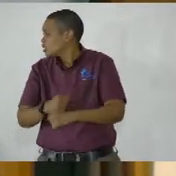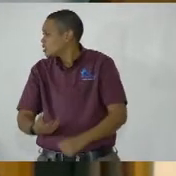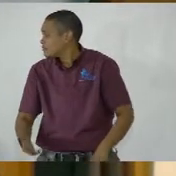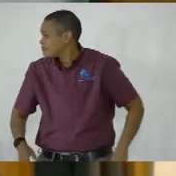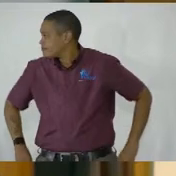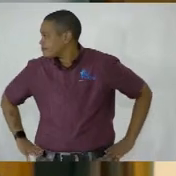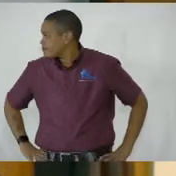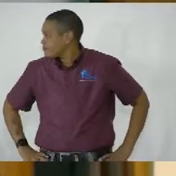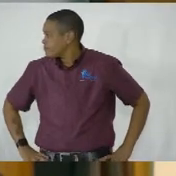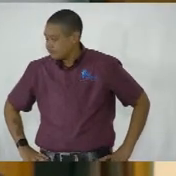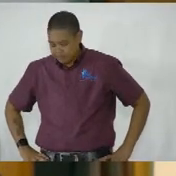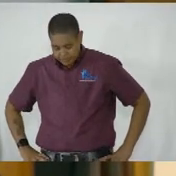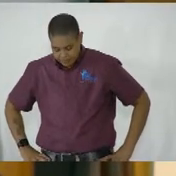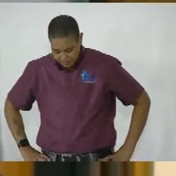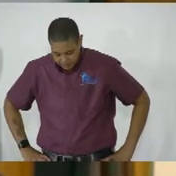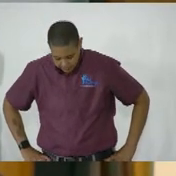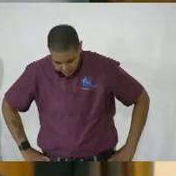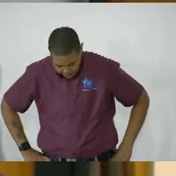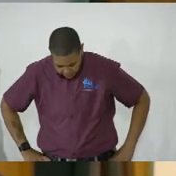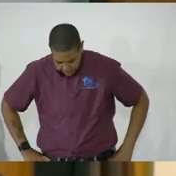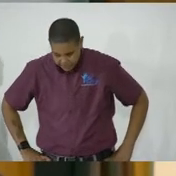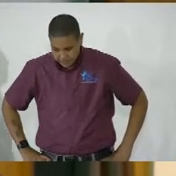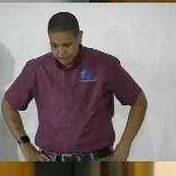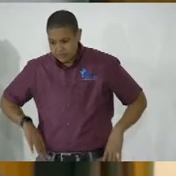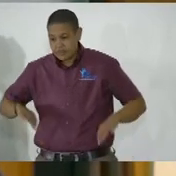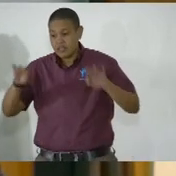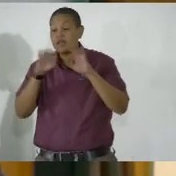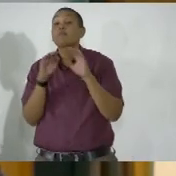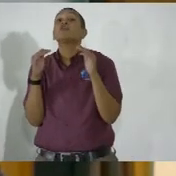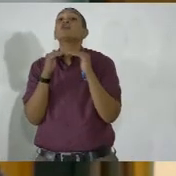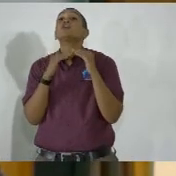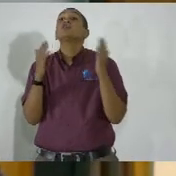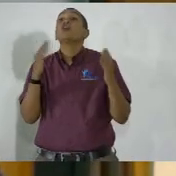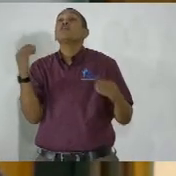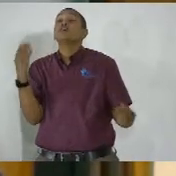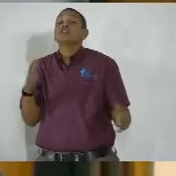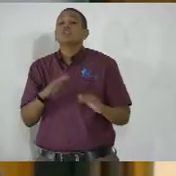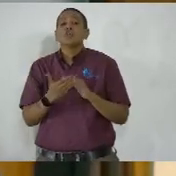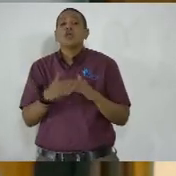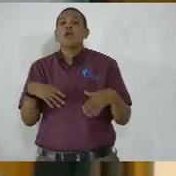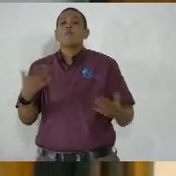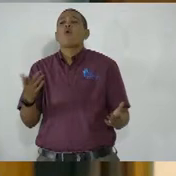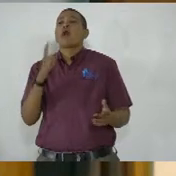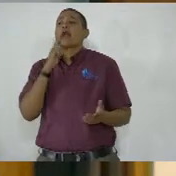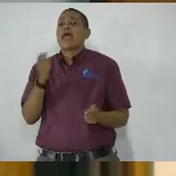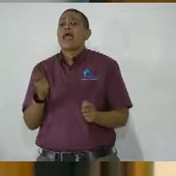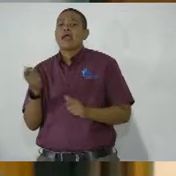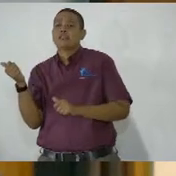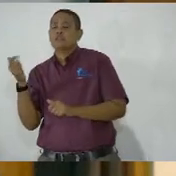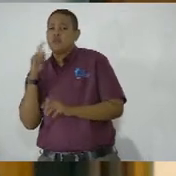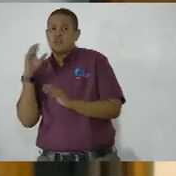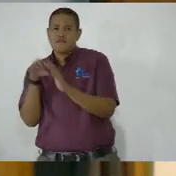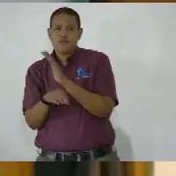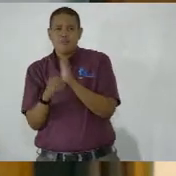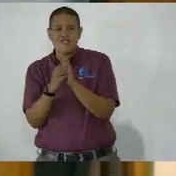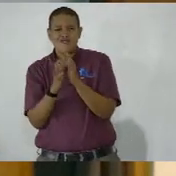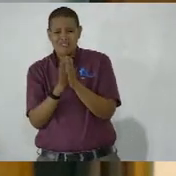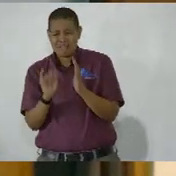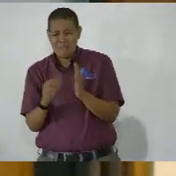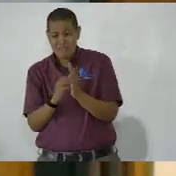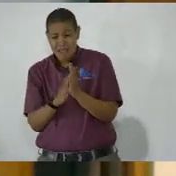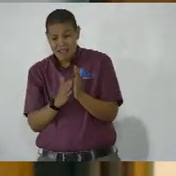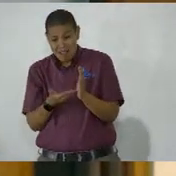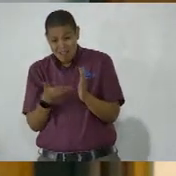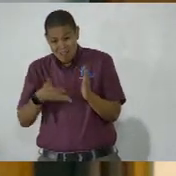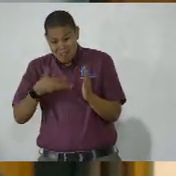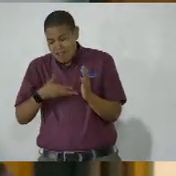Madam Speaker, an important justice service which have been delivered to Jamaica is the expungement of certain criminal convictions